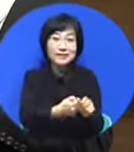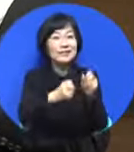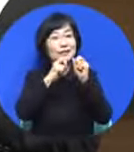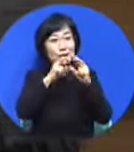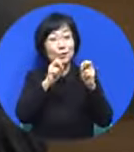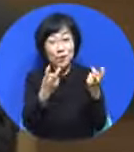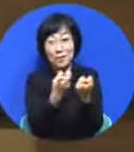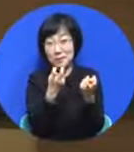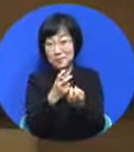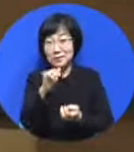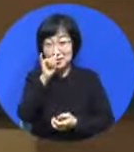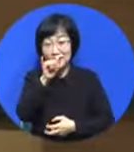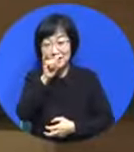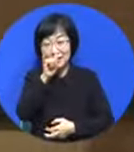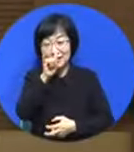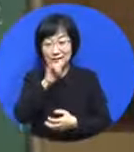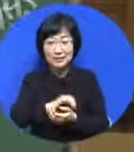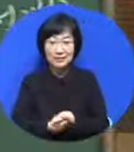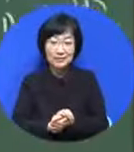evidence in the Bible.